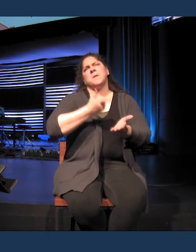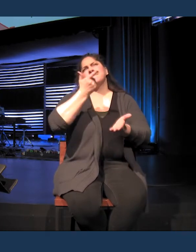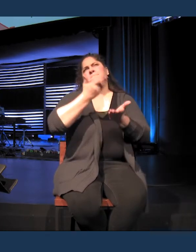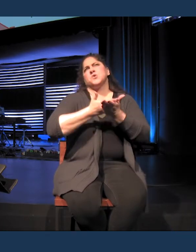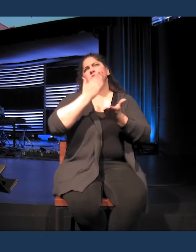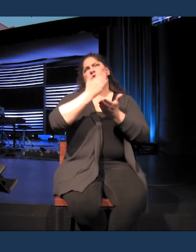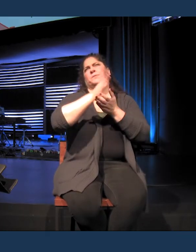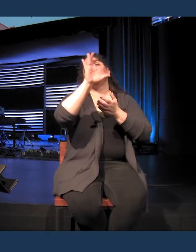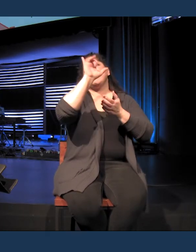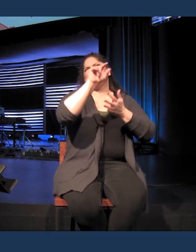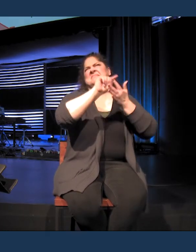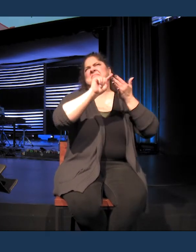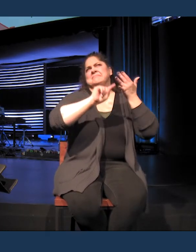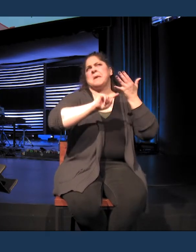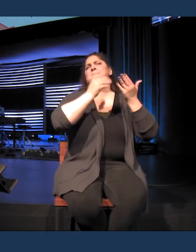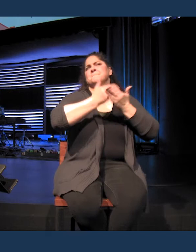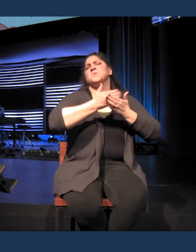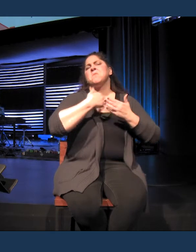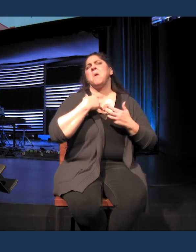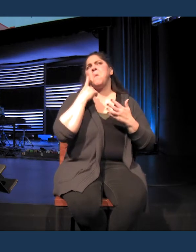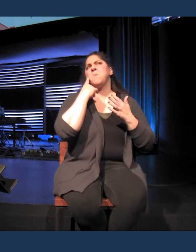doing this certain thing.